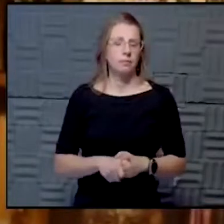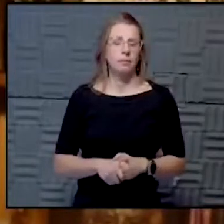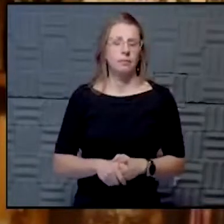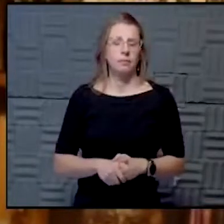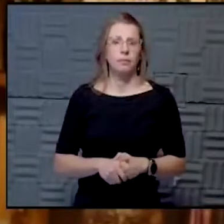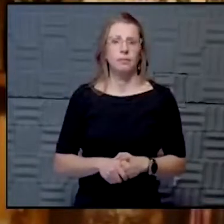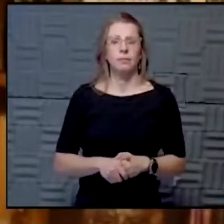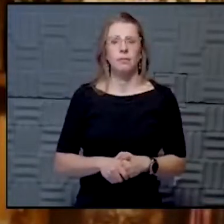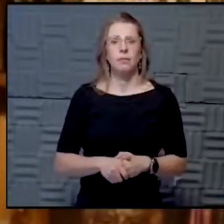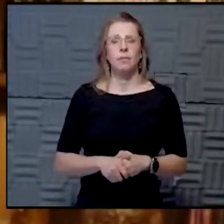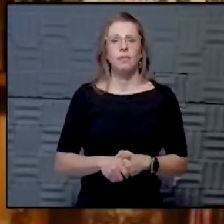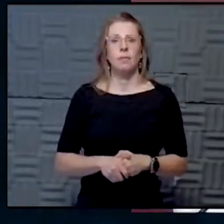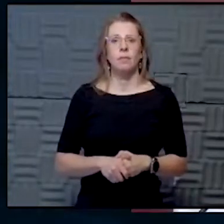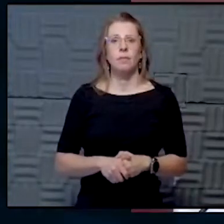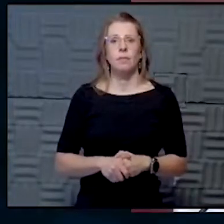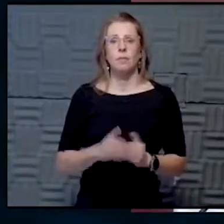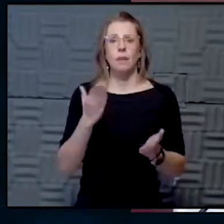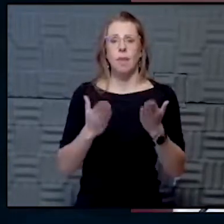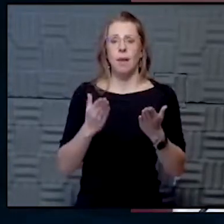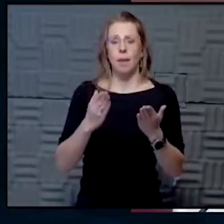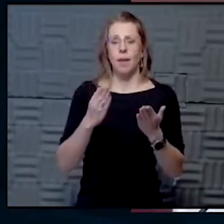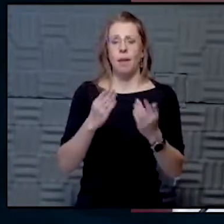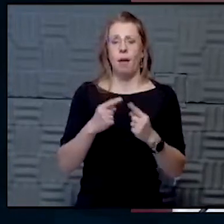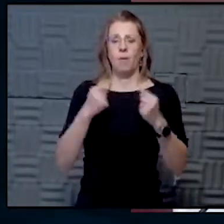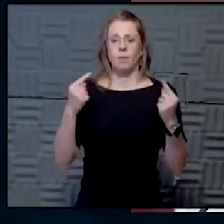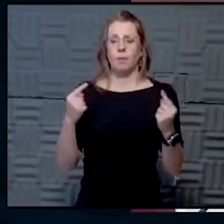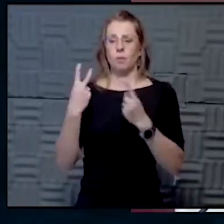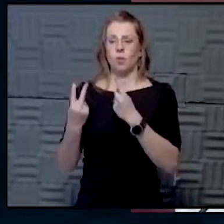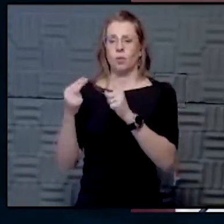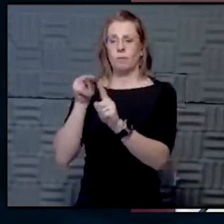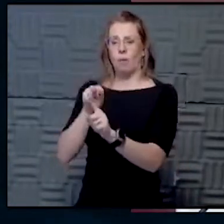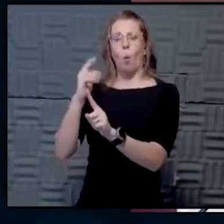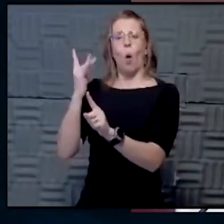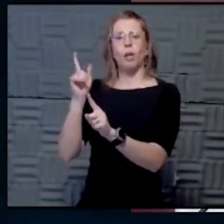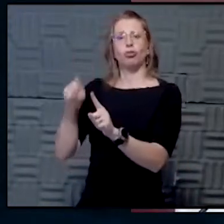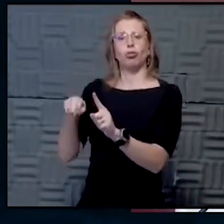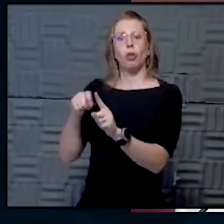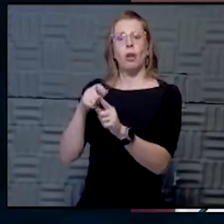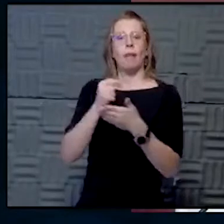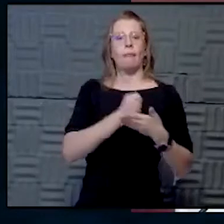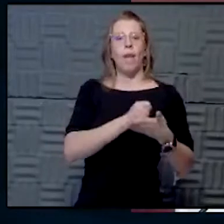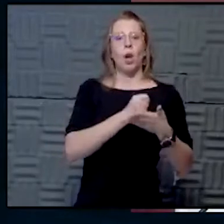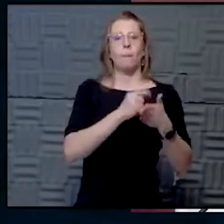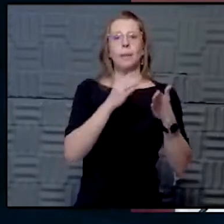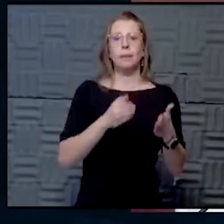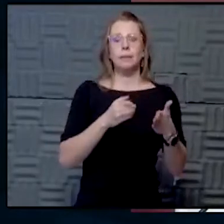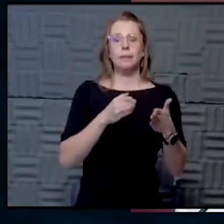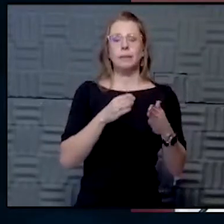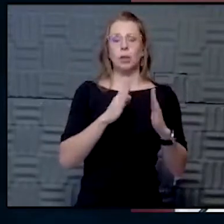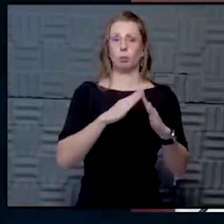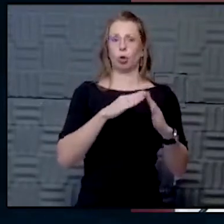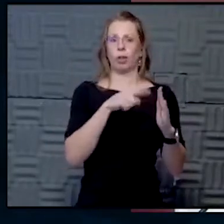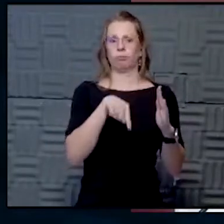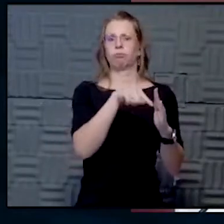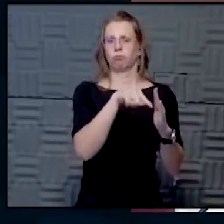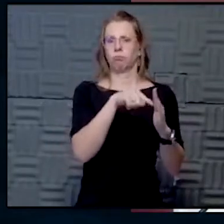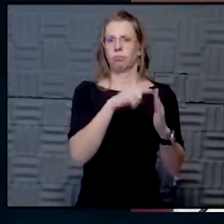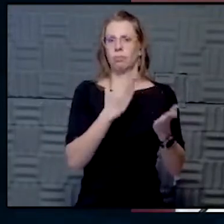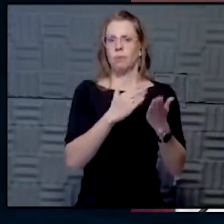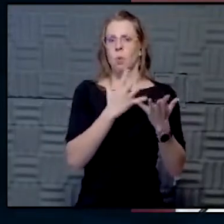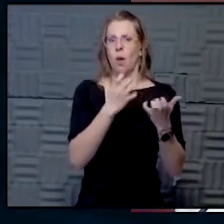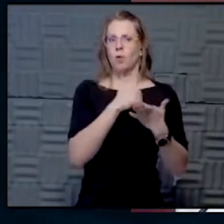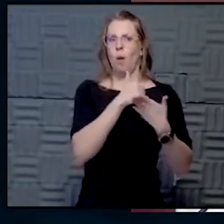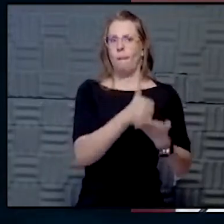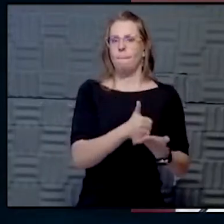And maybe from the opposite perspective, why should therapists in the community who maybe want to help,